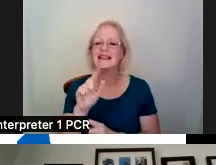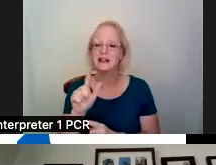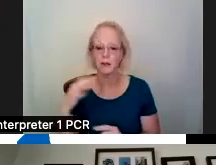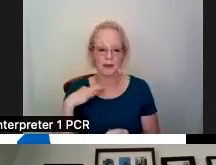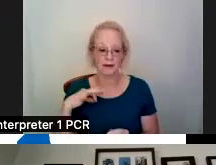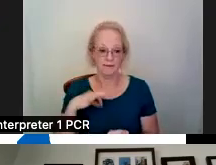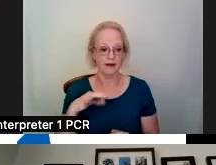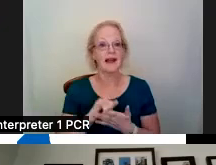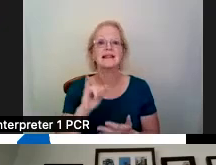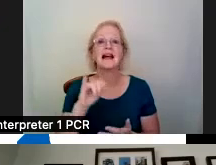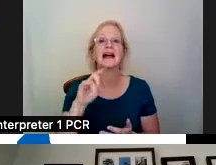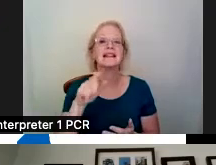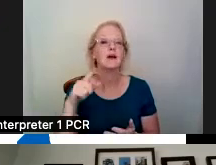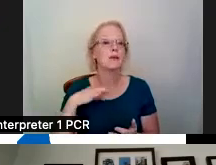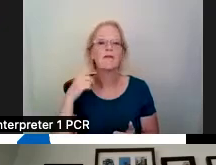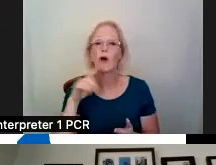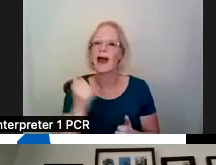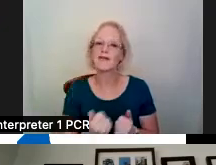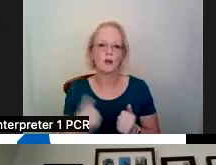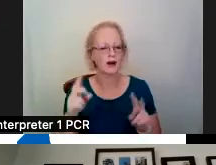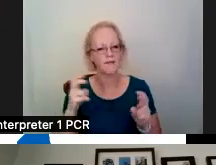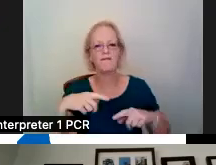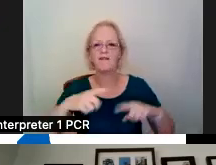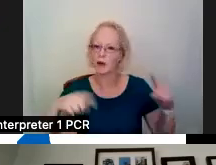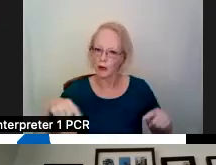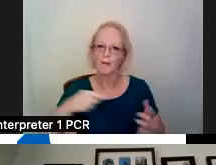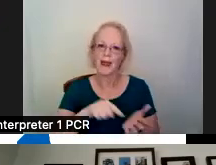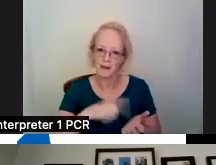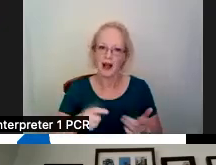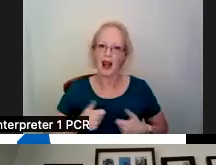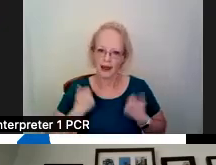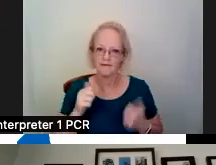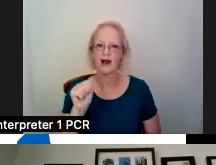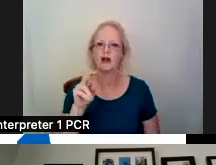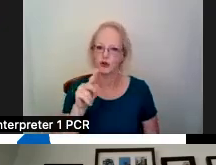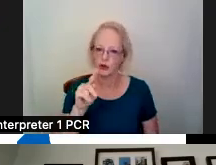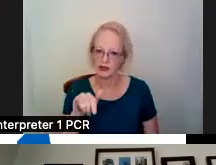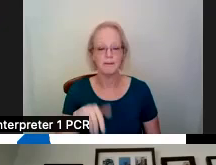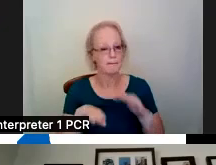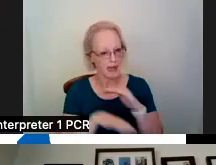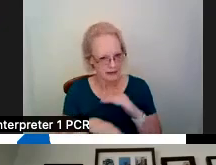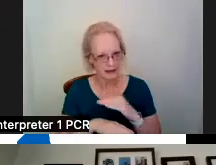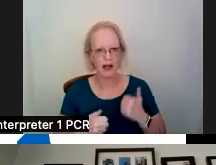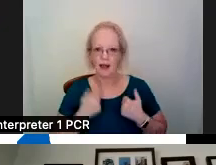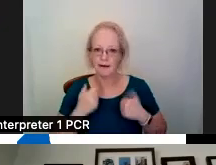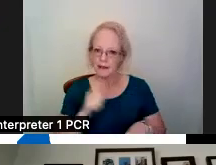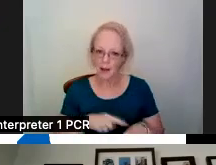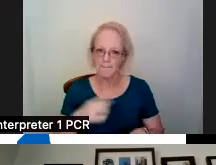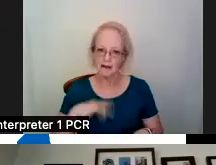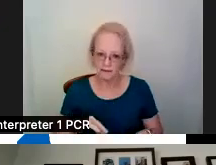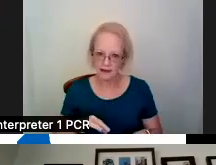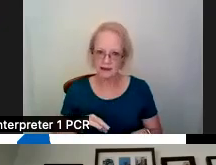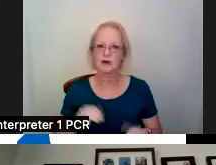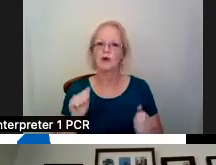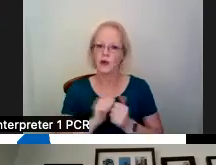everyone. And this is where our variable payment life annuity comes in. It provides basic lifetime benefits with inflation